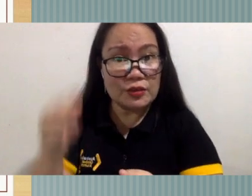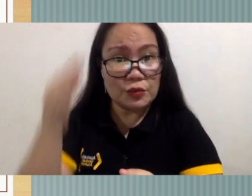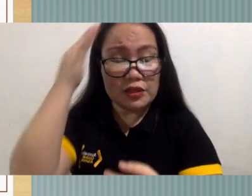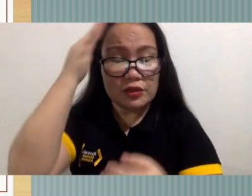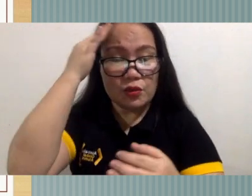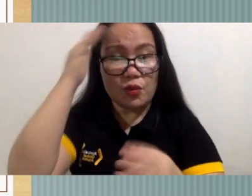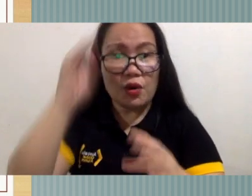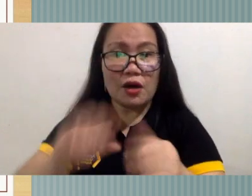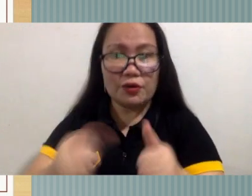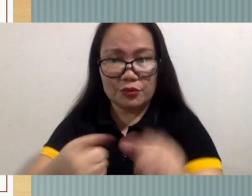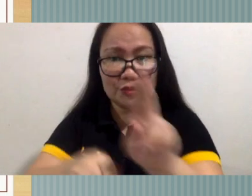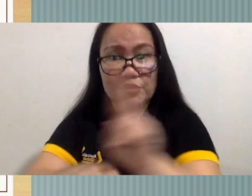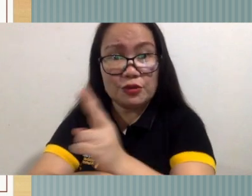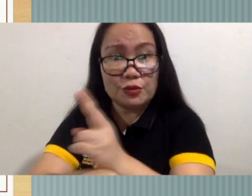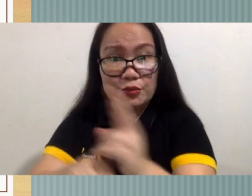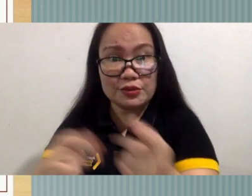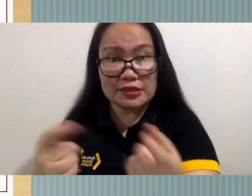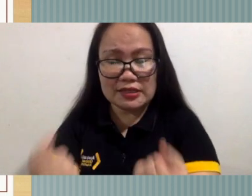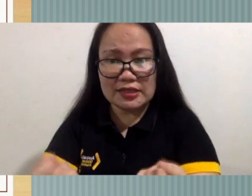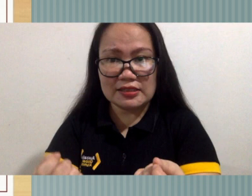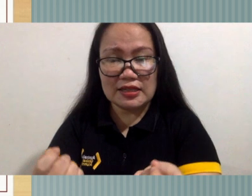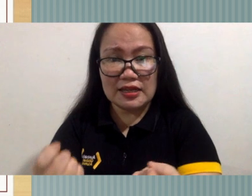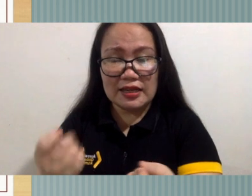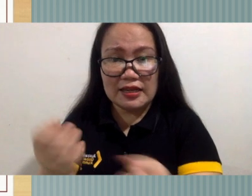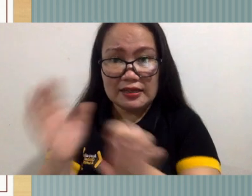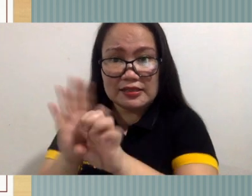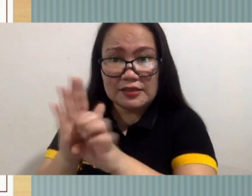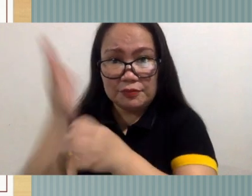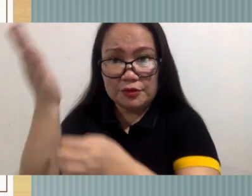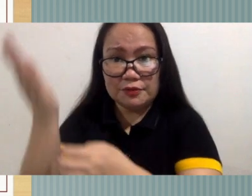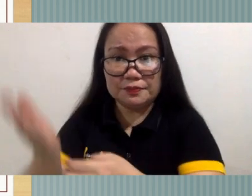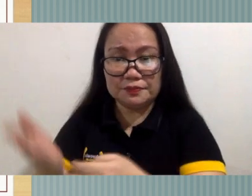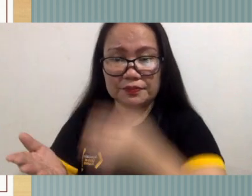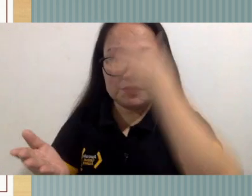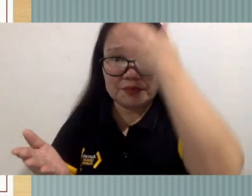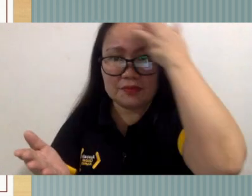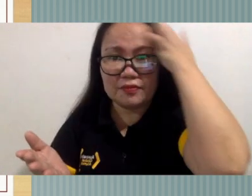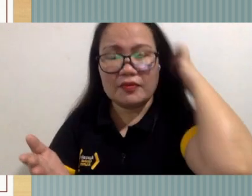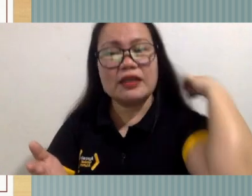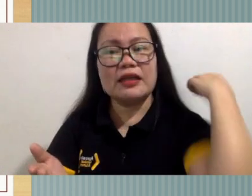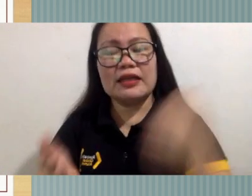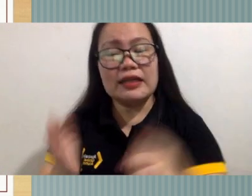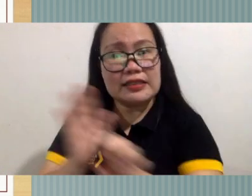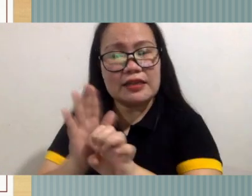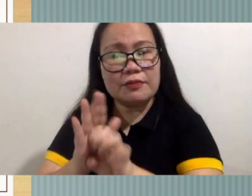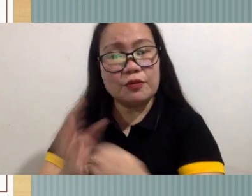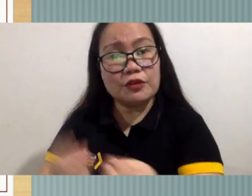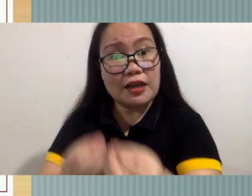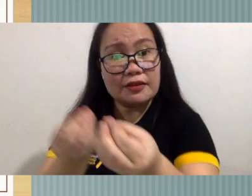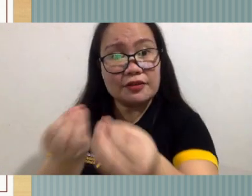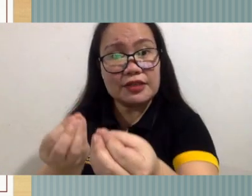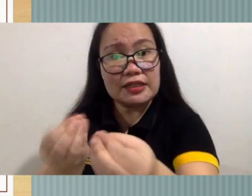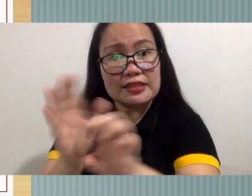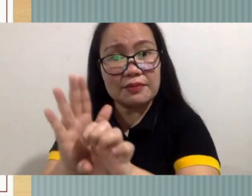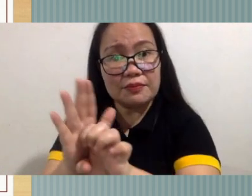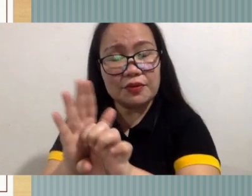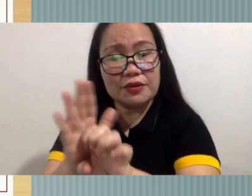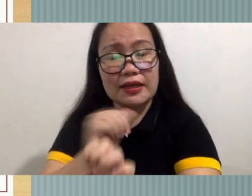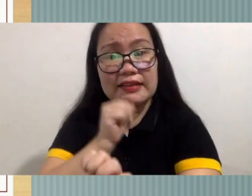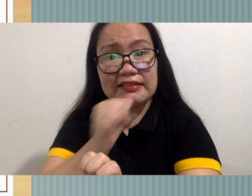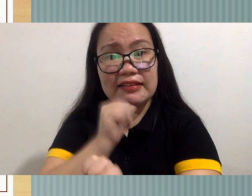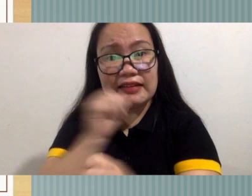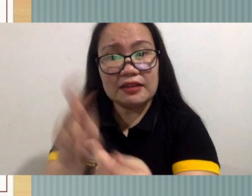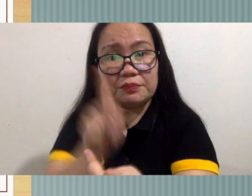So, dapat alam natin kung paano gamitin ito. So, halimbawa, binigyan kayo ng given na